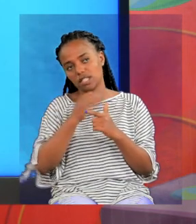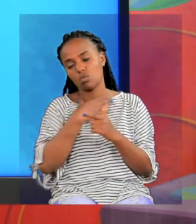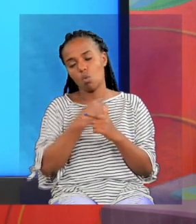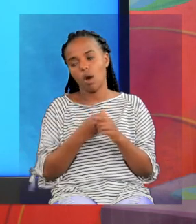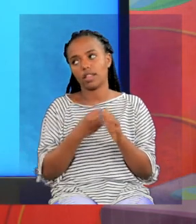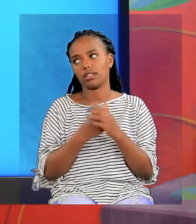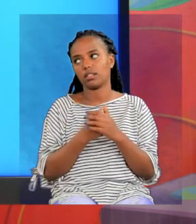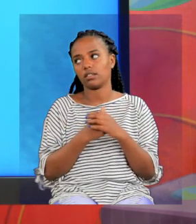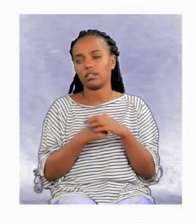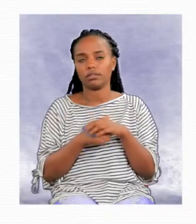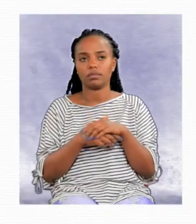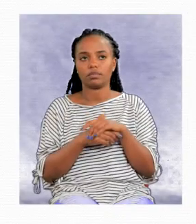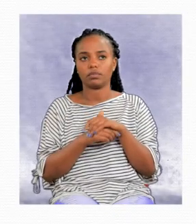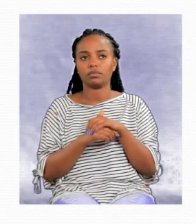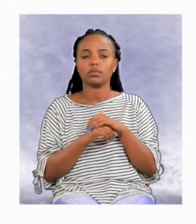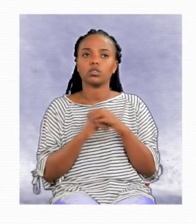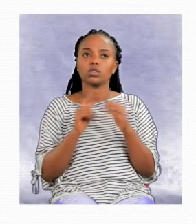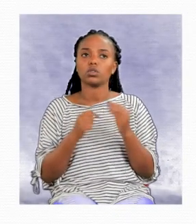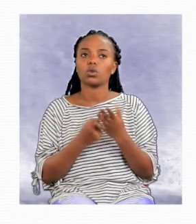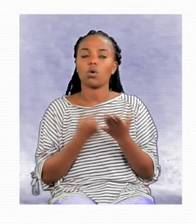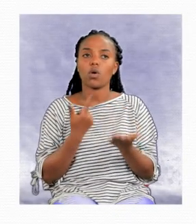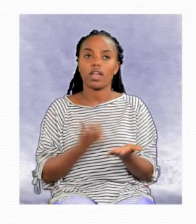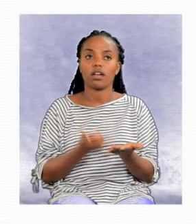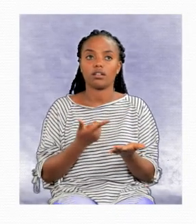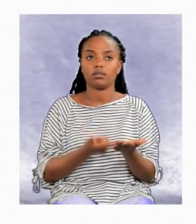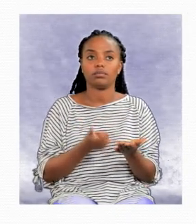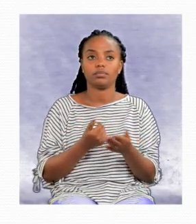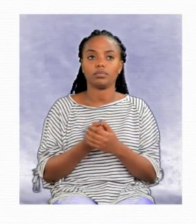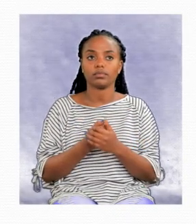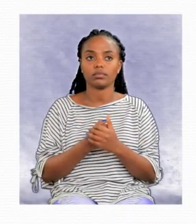white. So here,